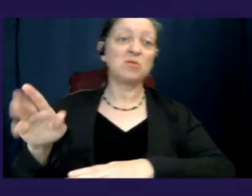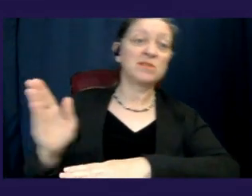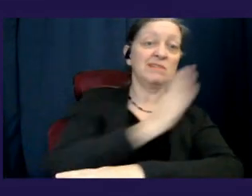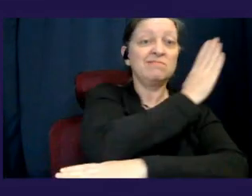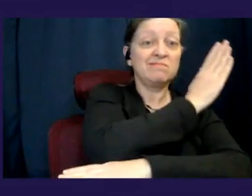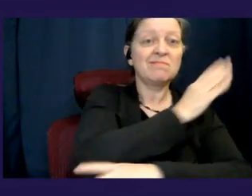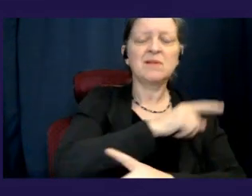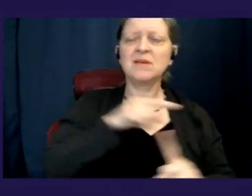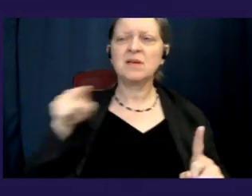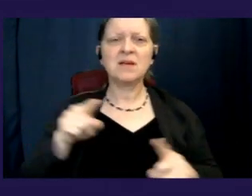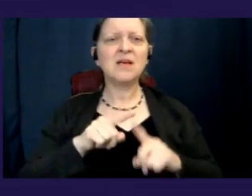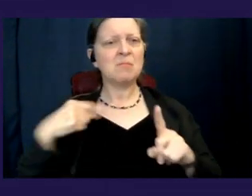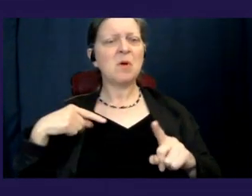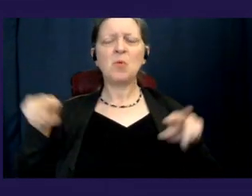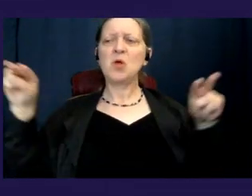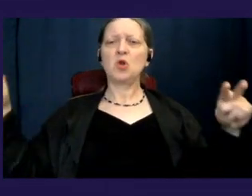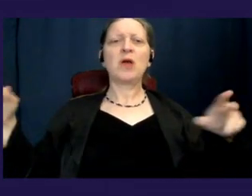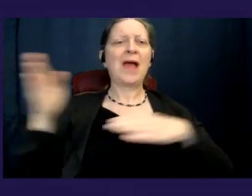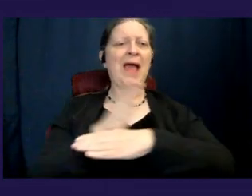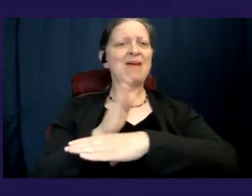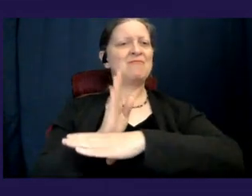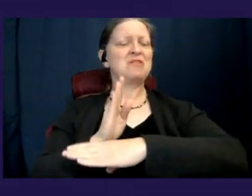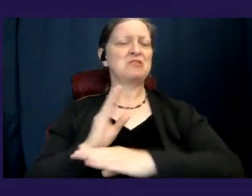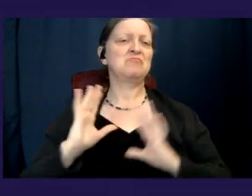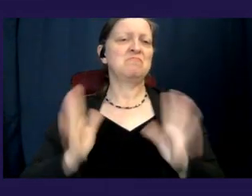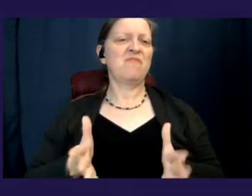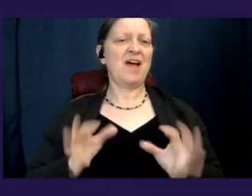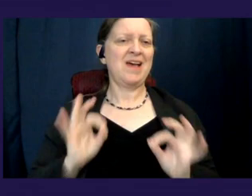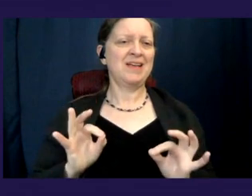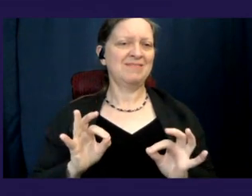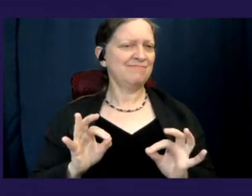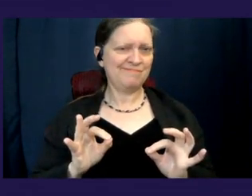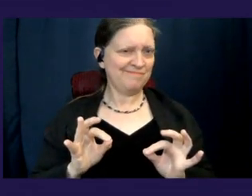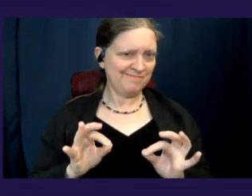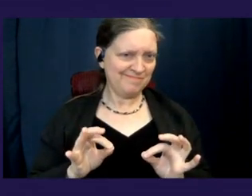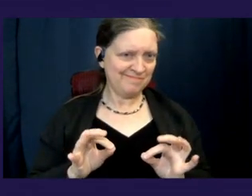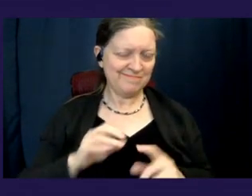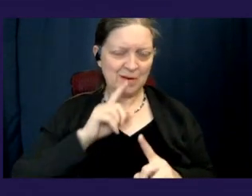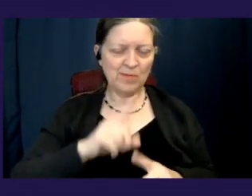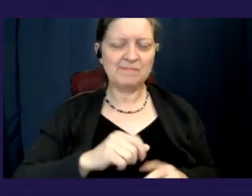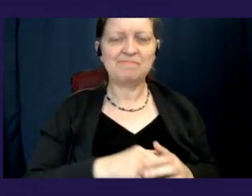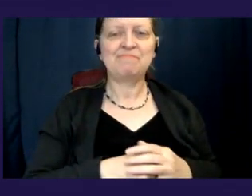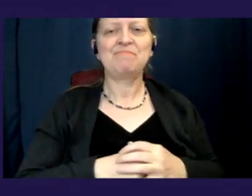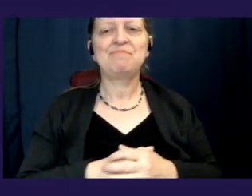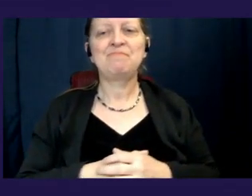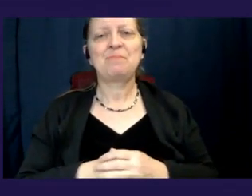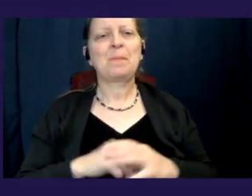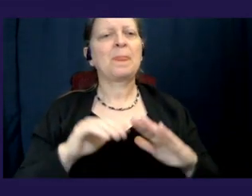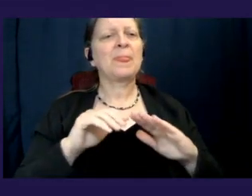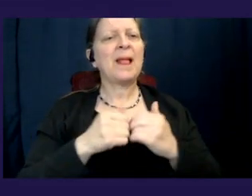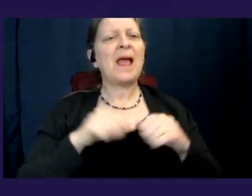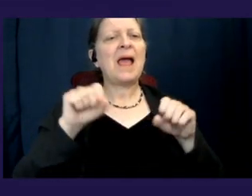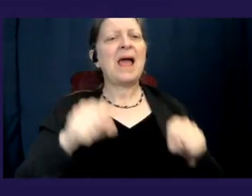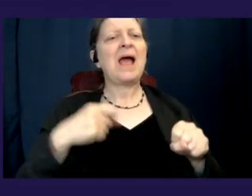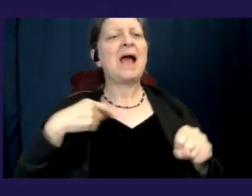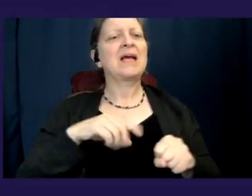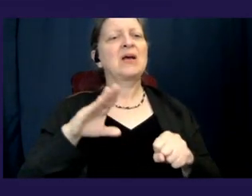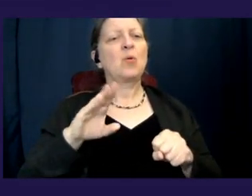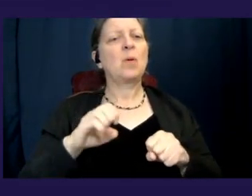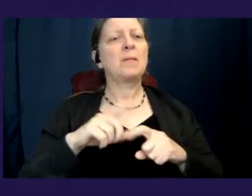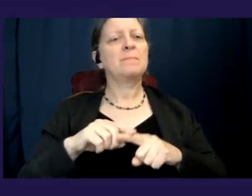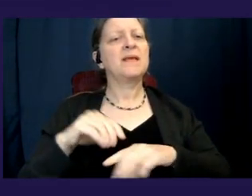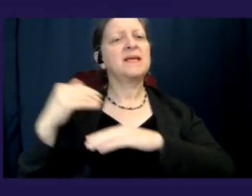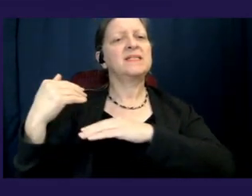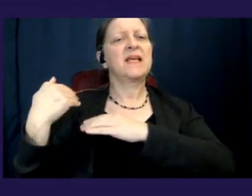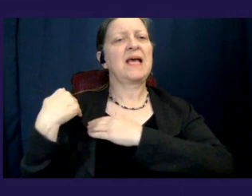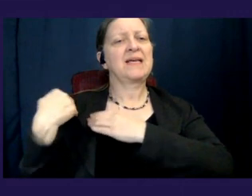The other thing that I would highlight in this space is trust is built on communication as well as accountability. And so what ways can we be as accountable as possible in the information we